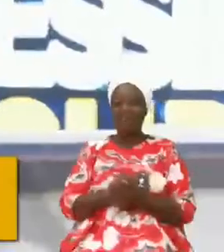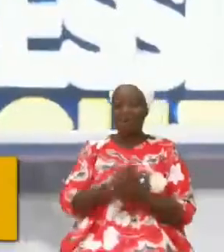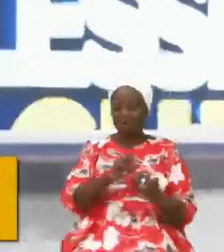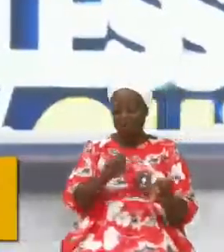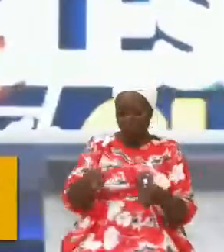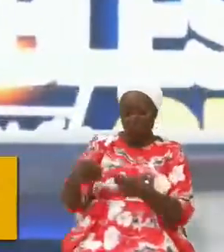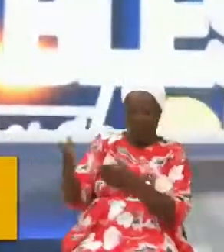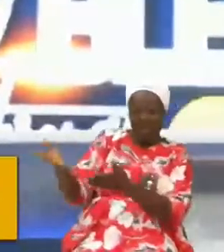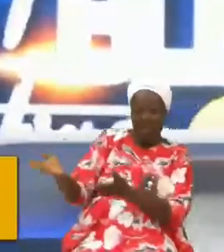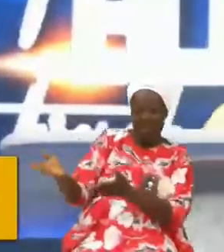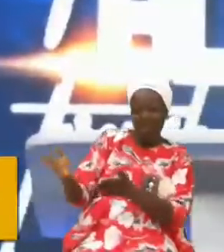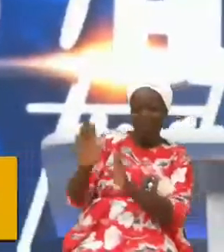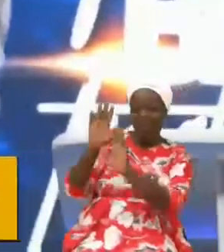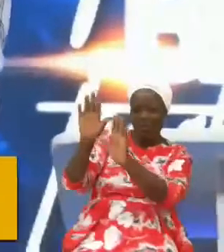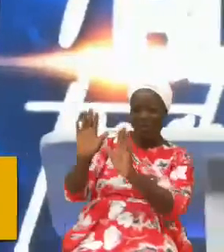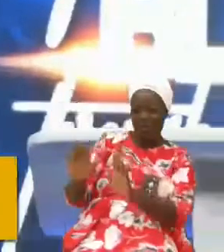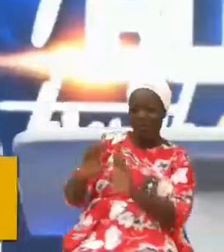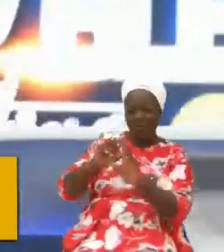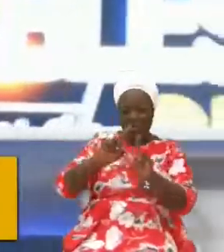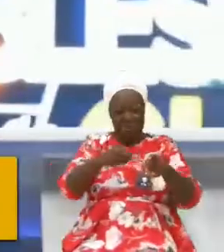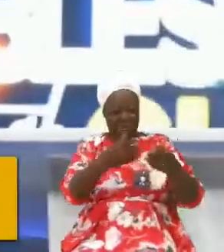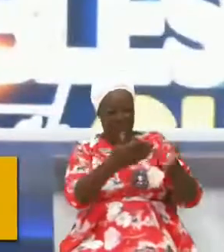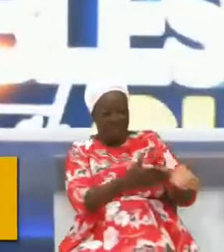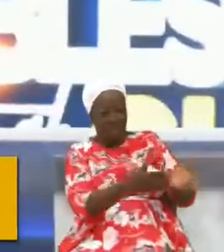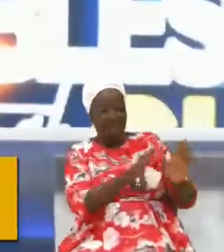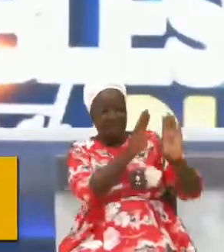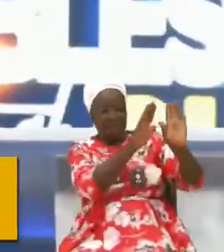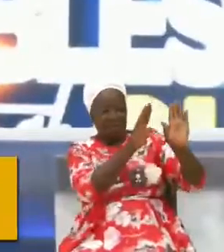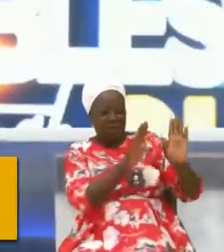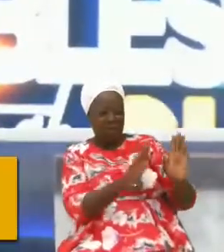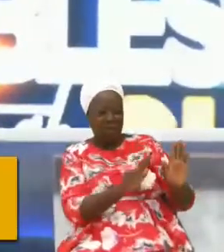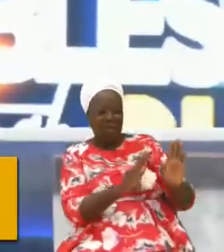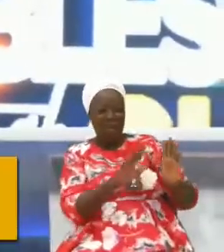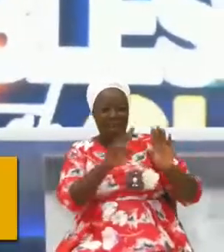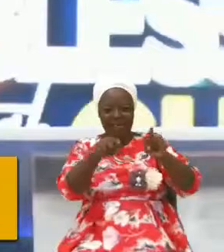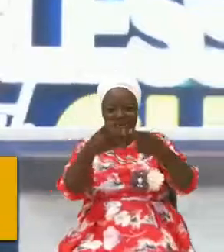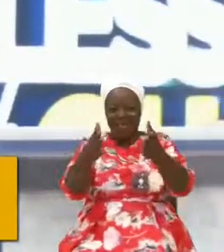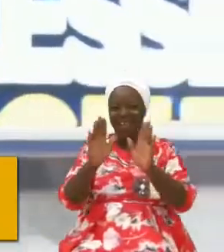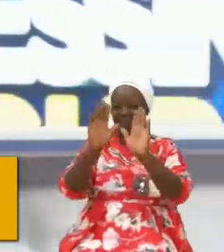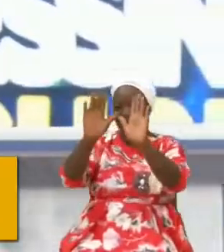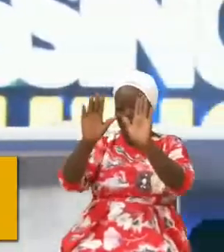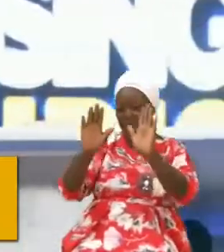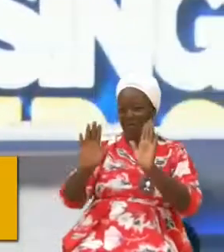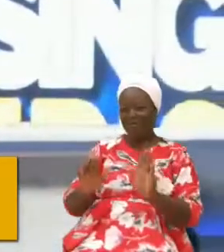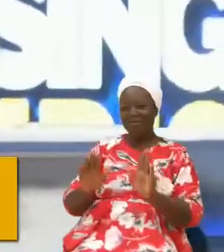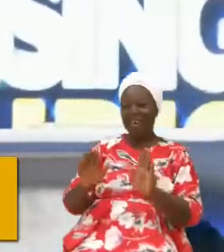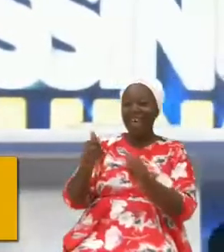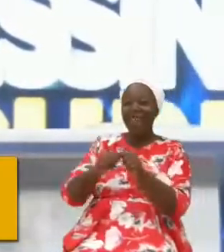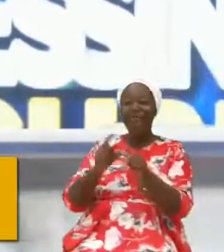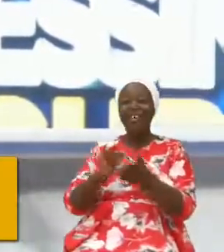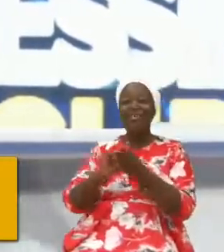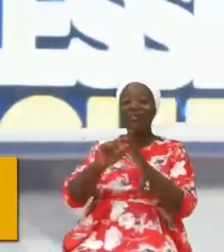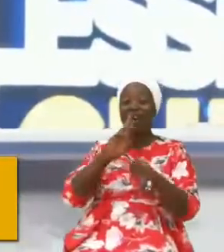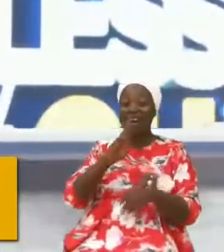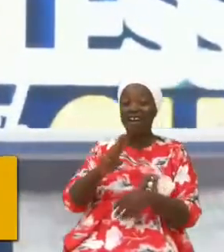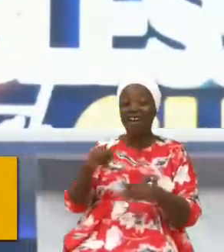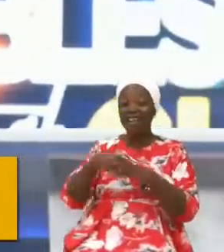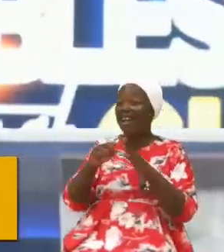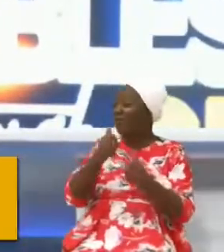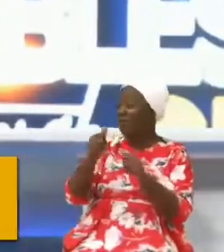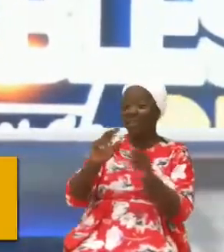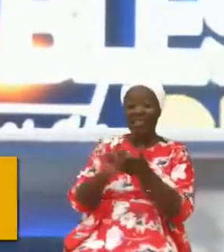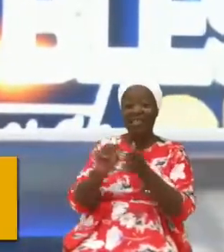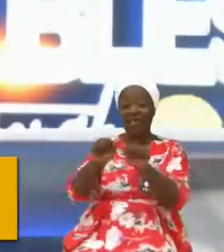turn this side, miracle. You move on here, miracle. You turn the other side,